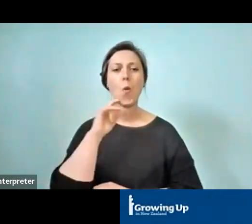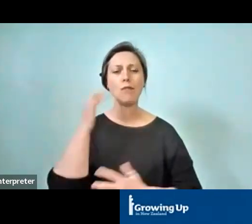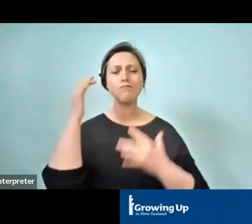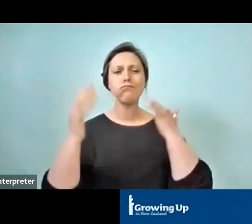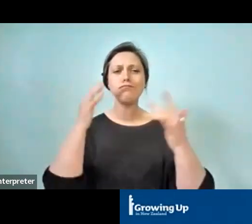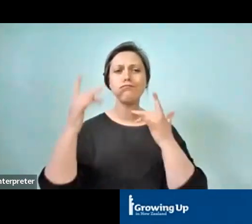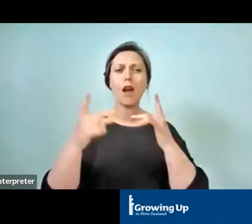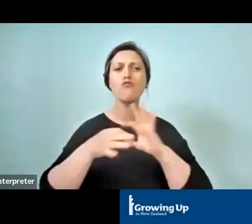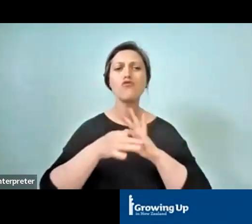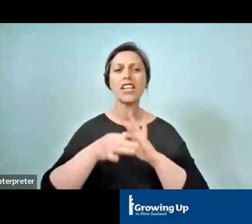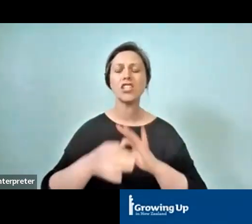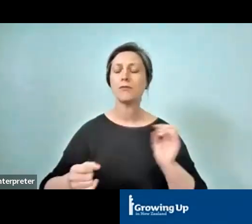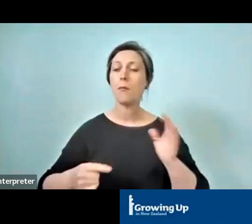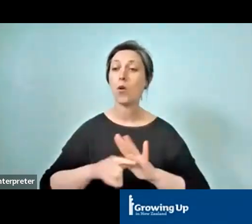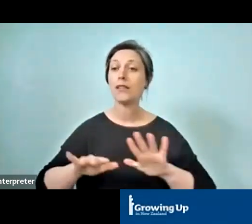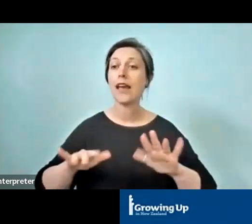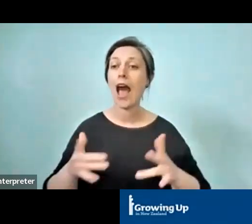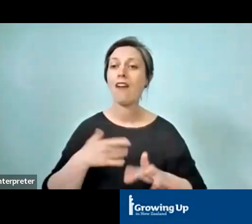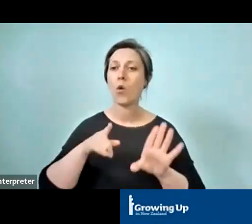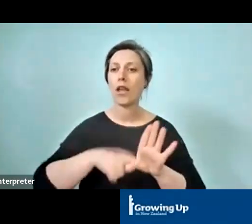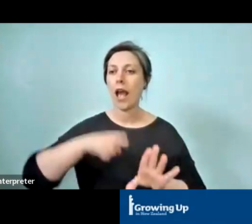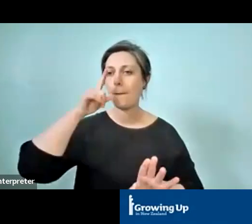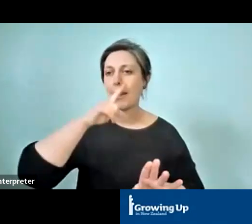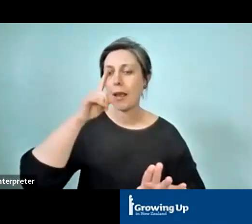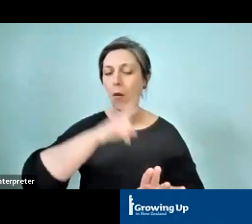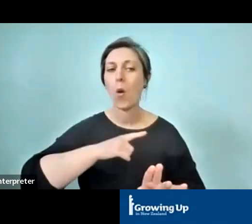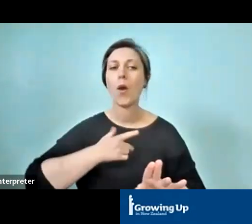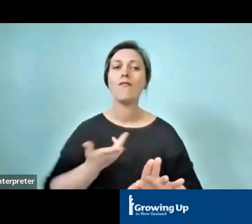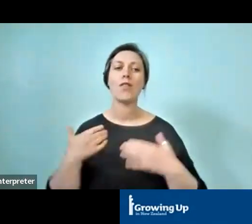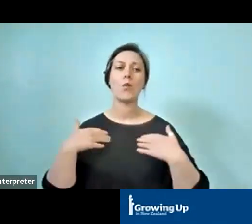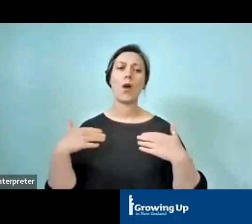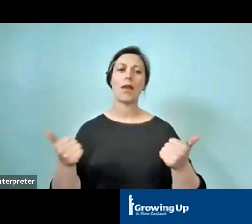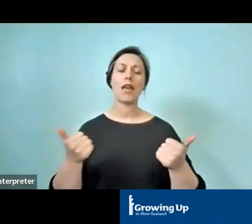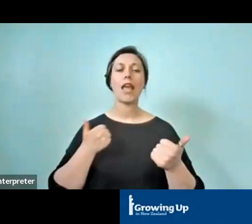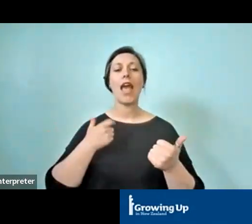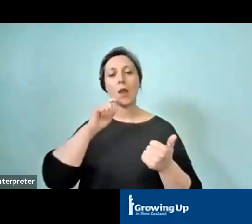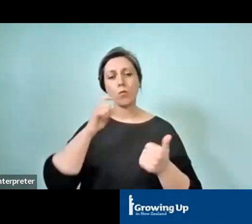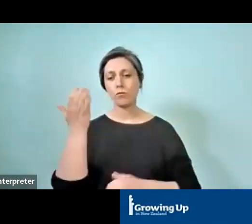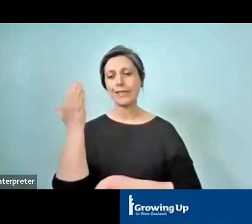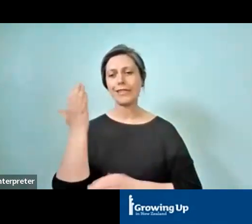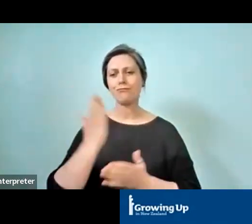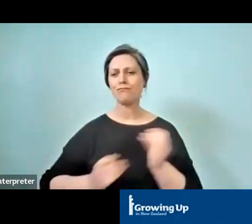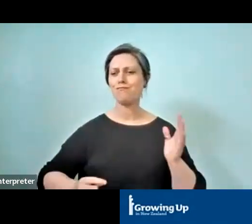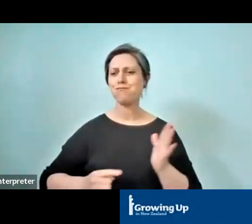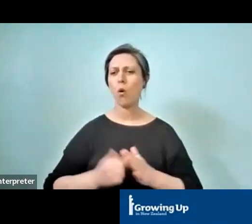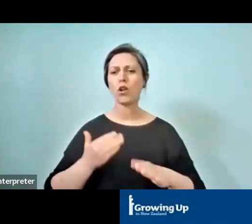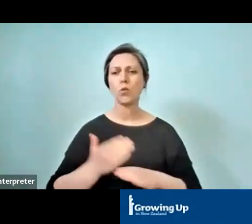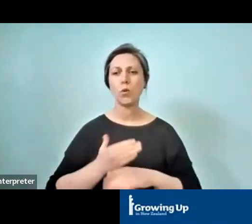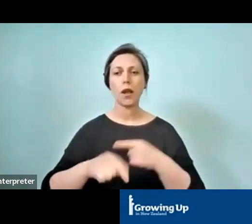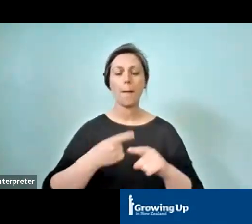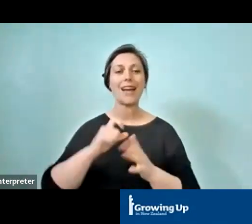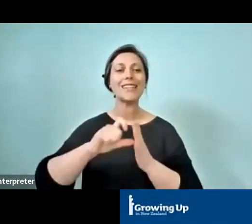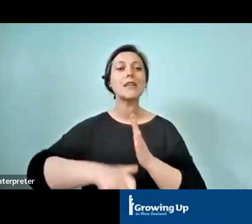of relationships for young people's wellbeing and presenting again some really important work about experiences of